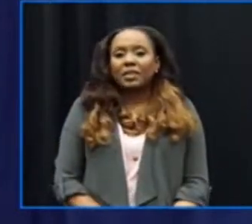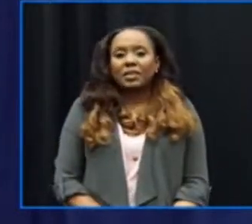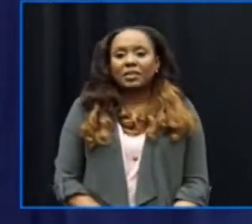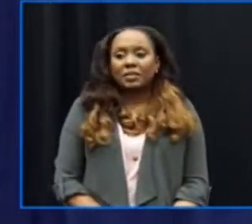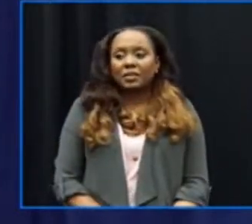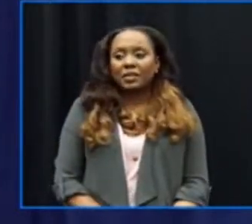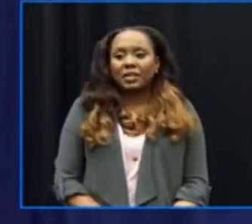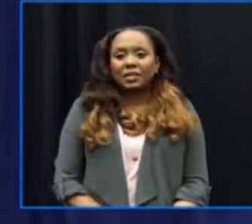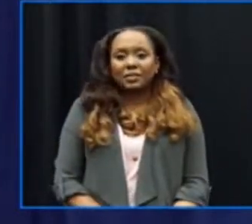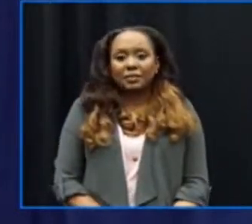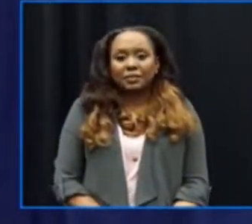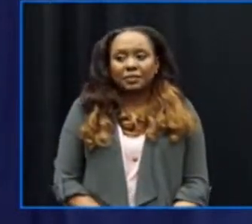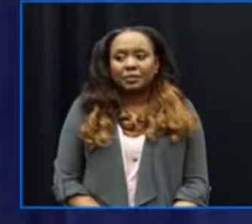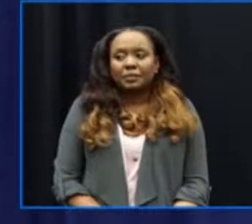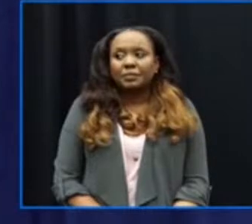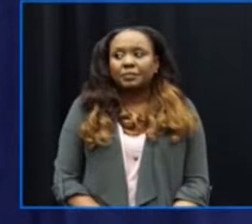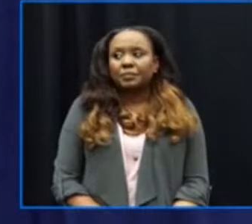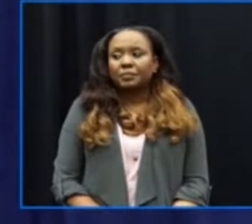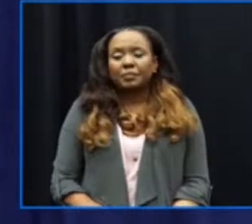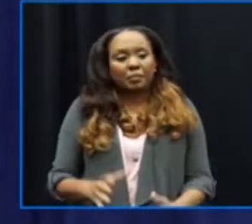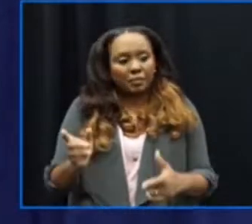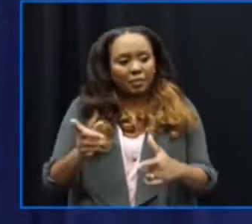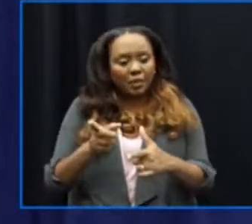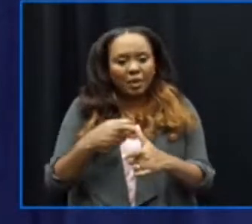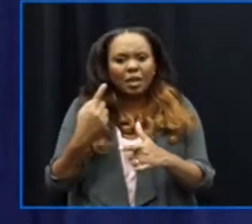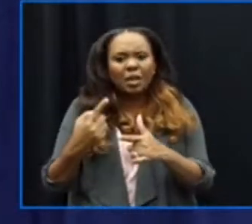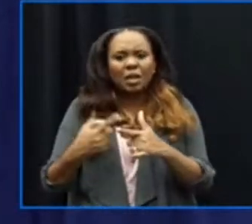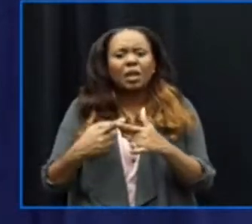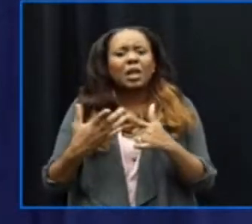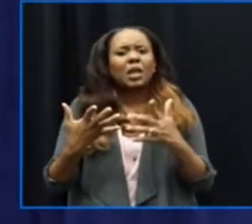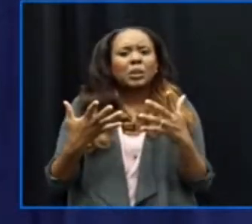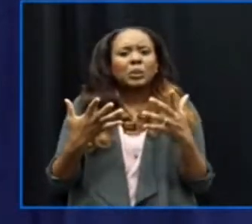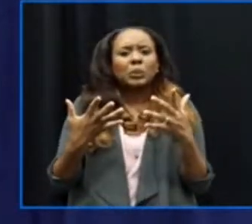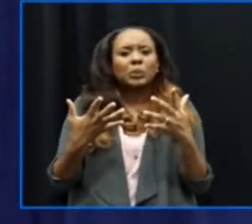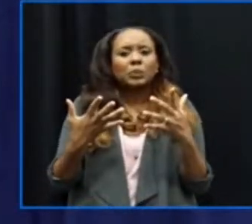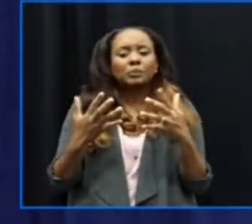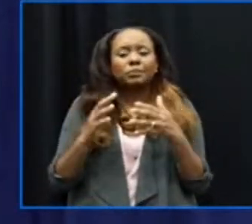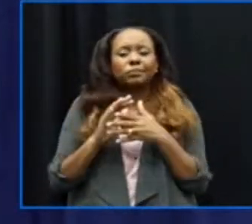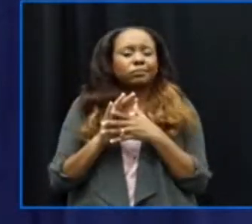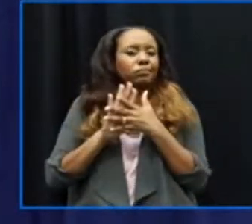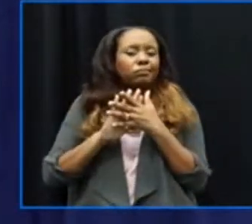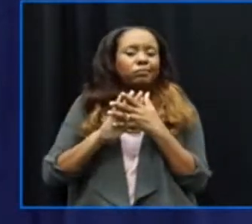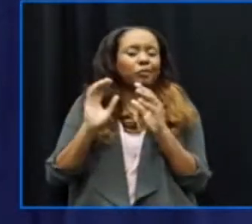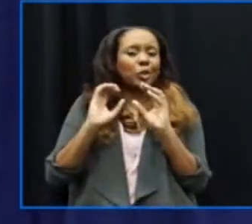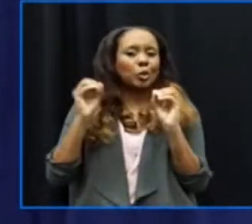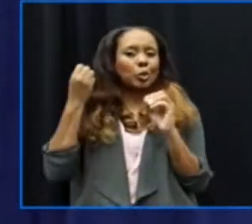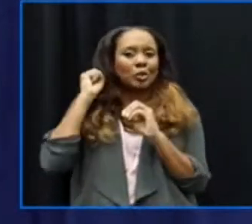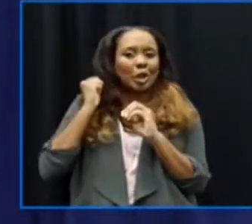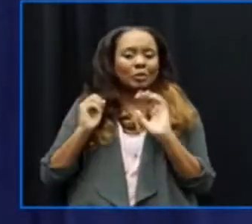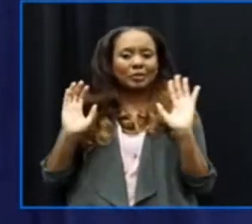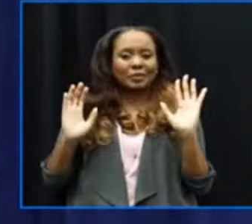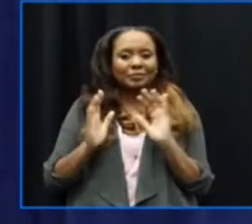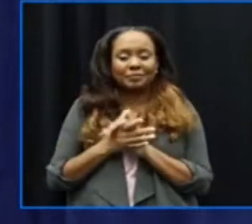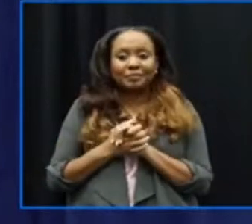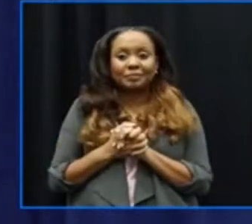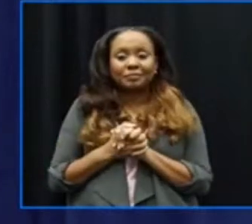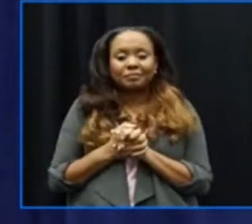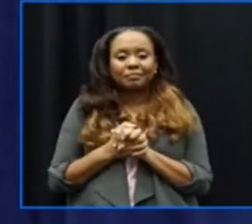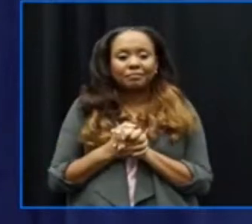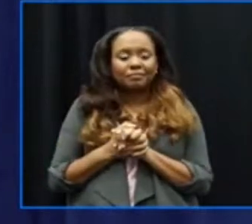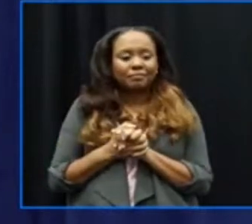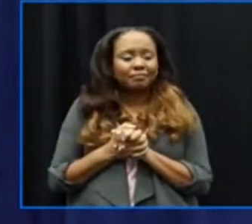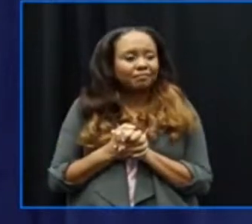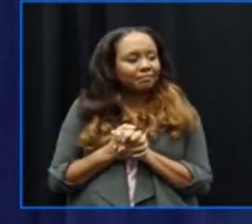have a pension when it's their turn to retire and stop earning from their jobs. And finally, the NIS